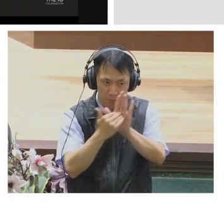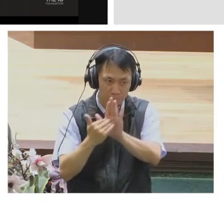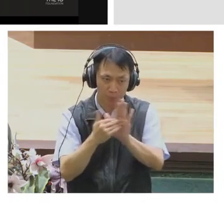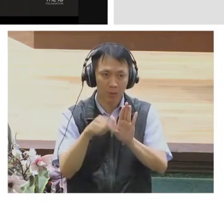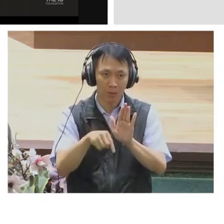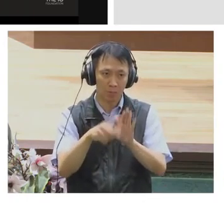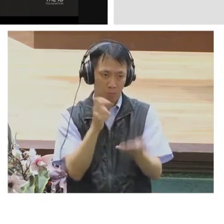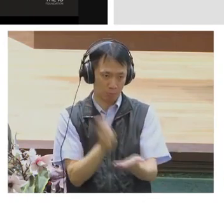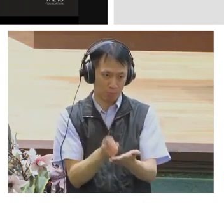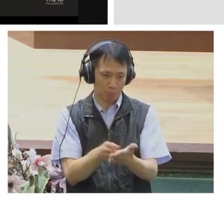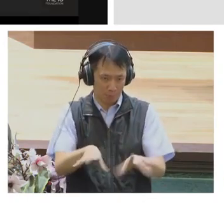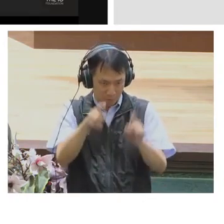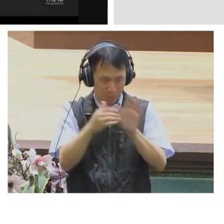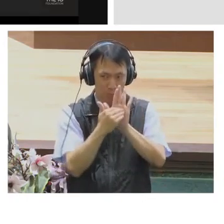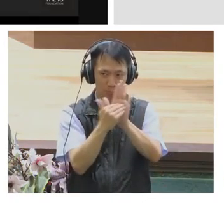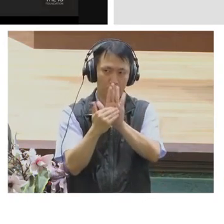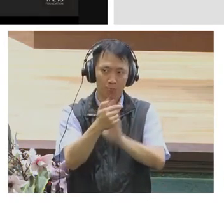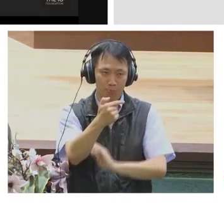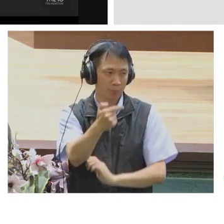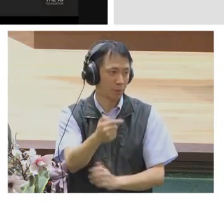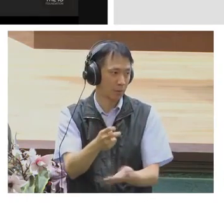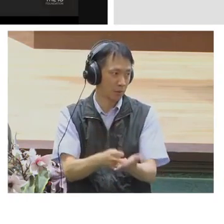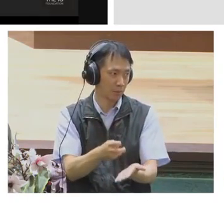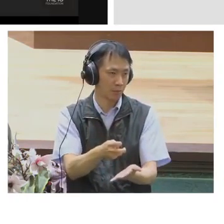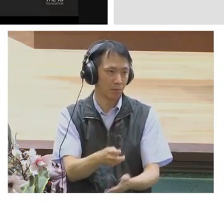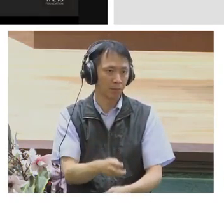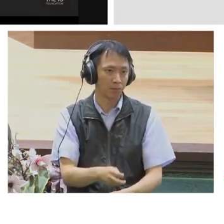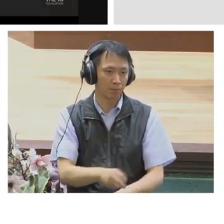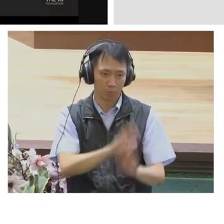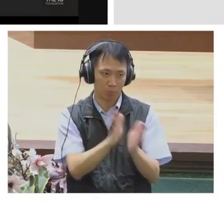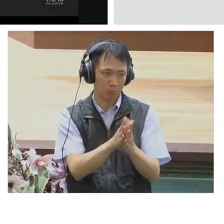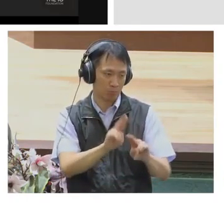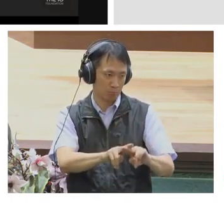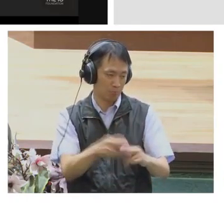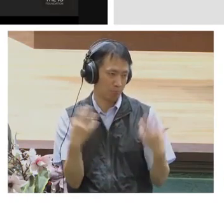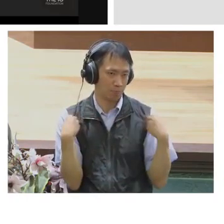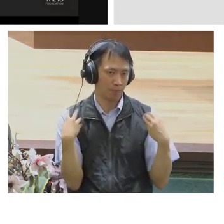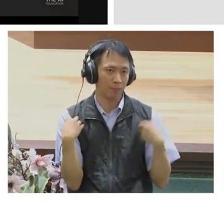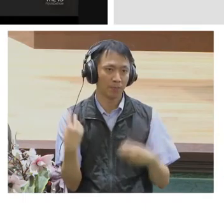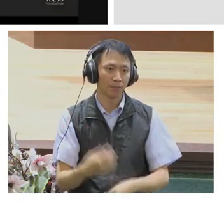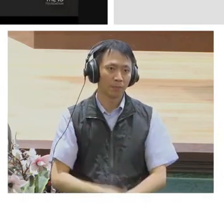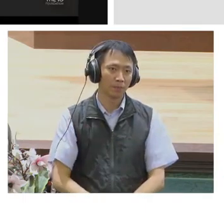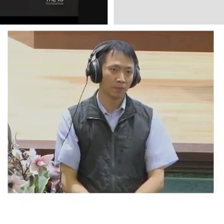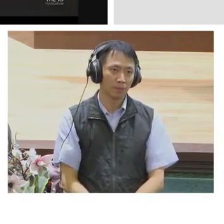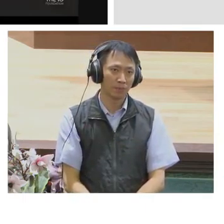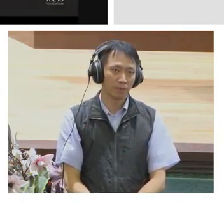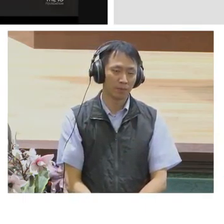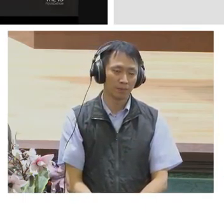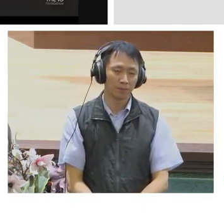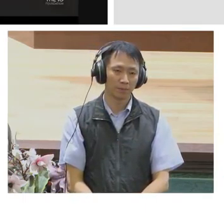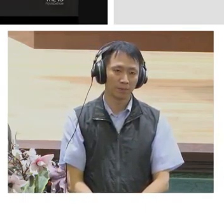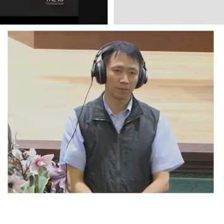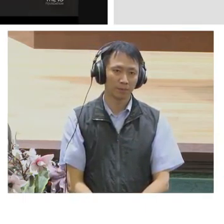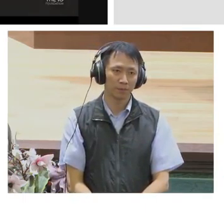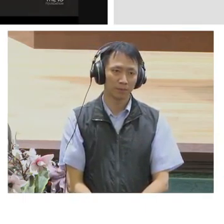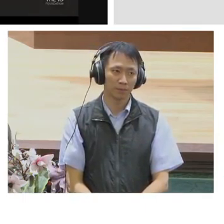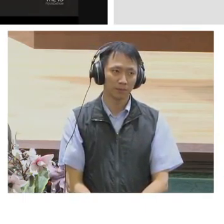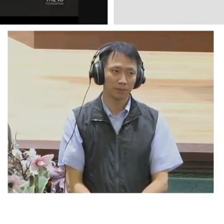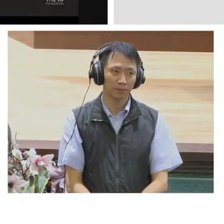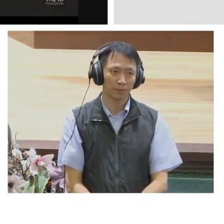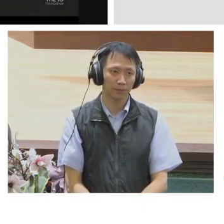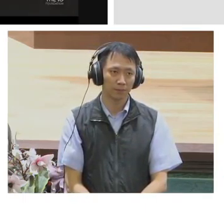they had a very strict strategy from the beginning, and they've kept with that. Now, the third wave hasn't hit all countries. Iran was the first country that the third wave